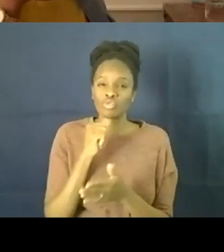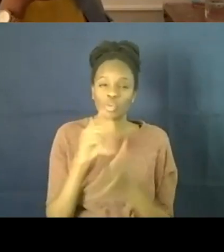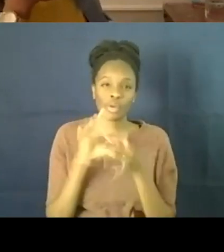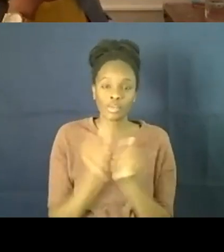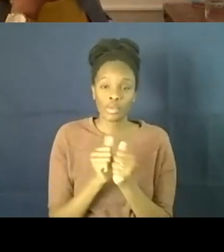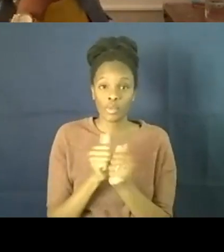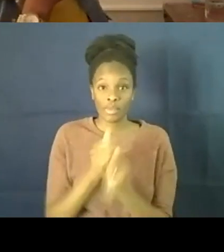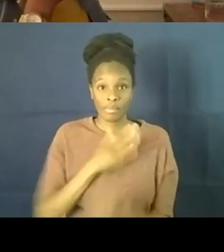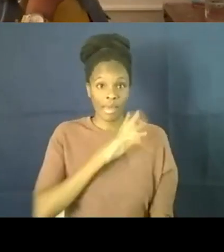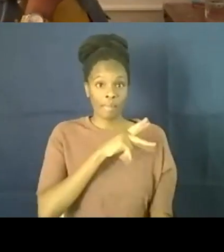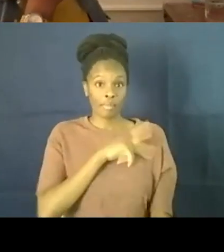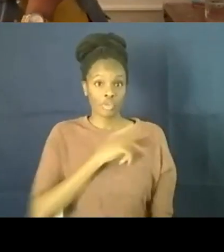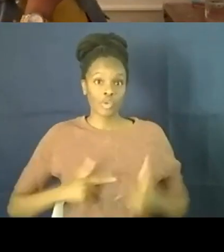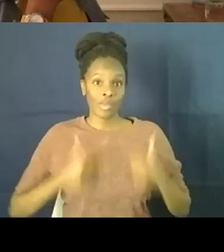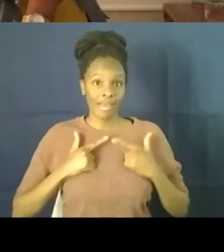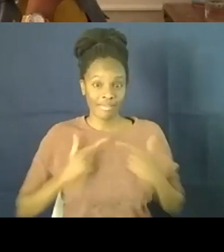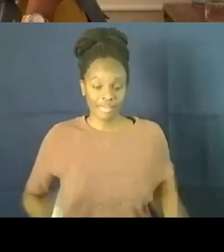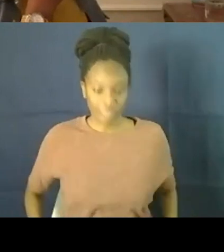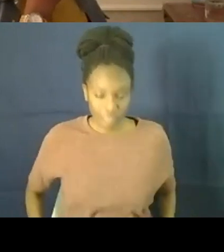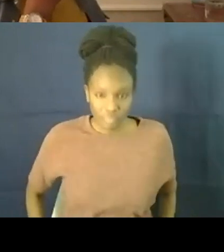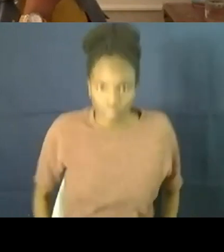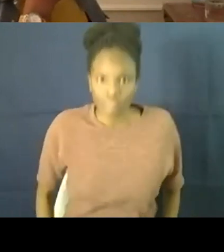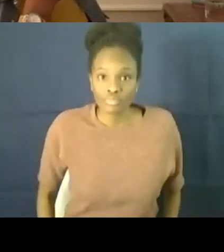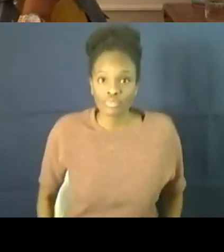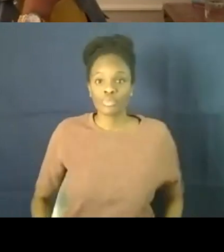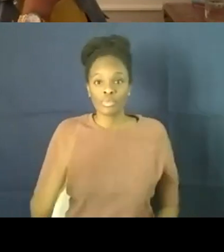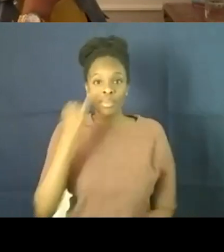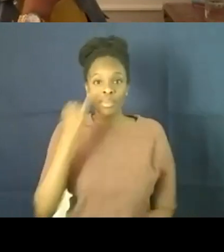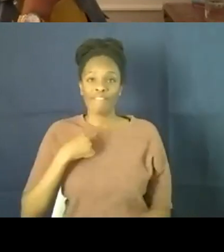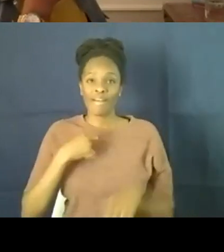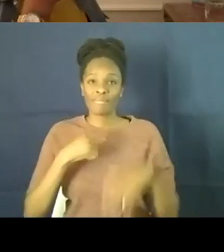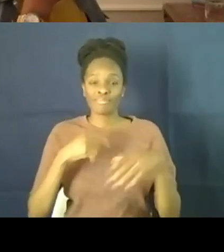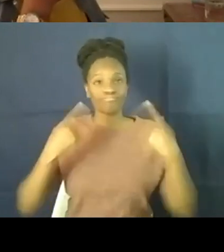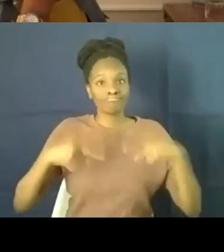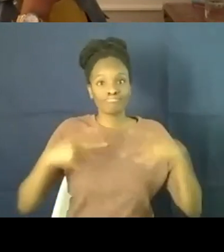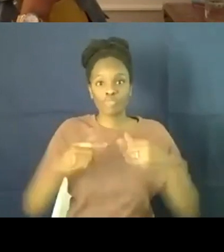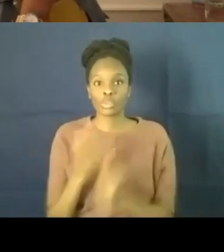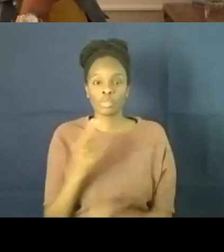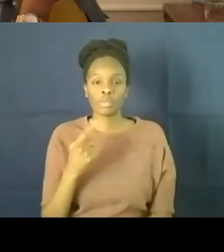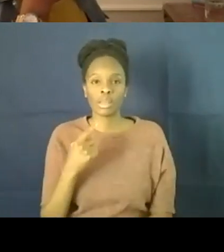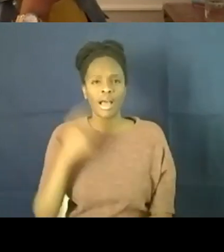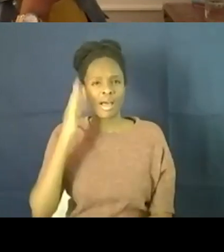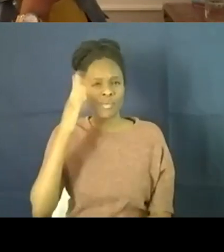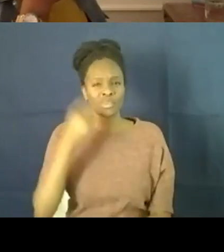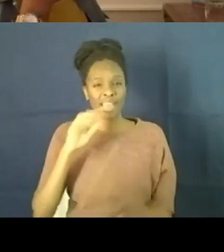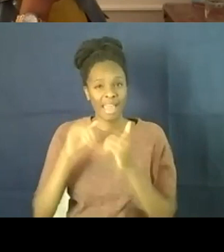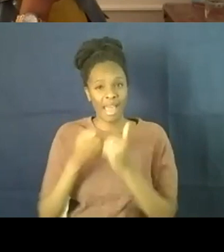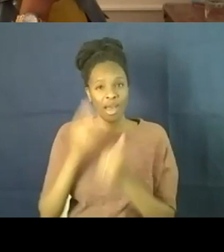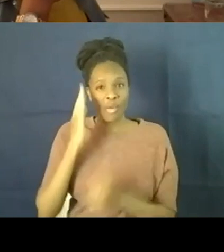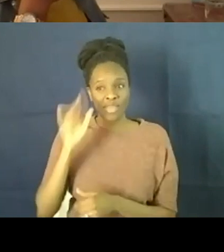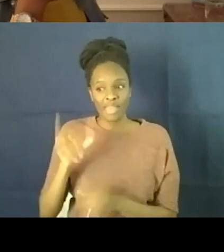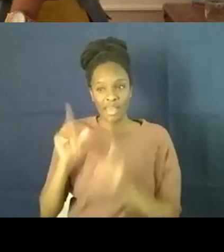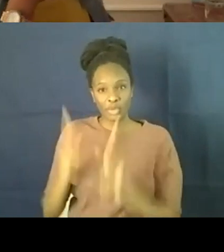my personal life is like, if I'm having a fight with somebody, I try to imagine how would that person describe this fight to another friend of